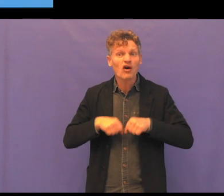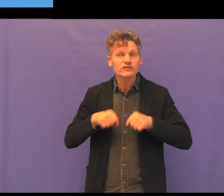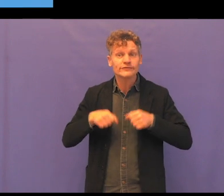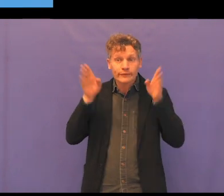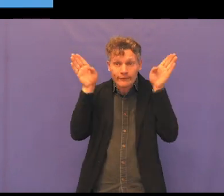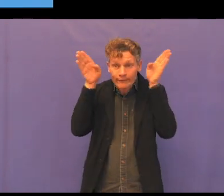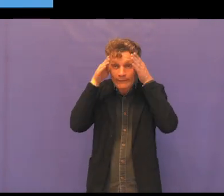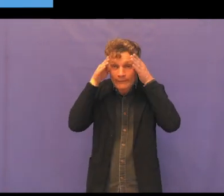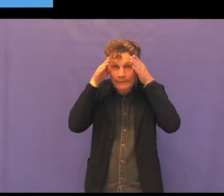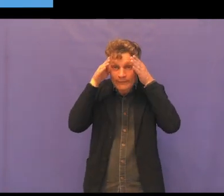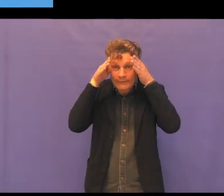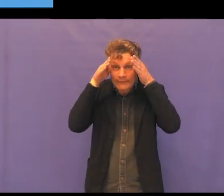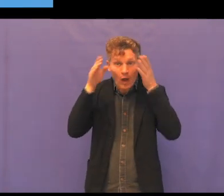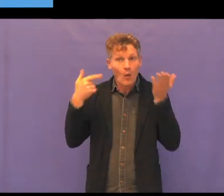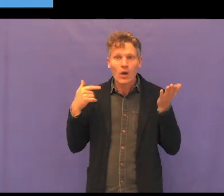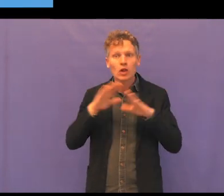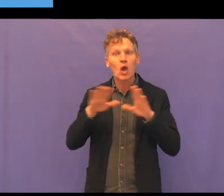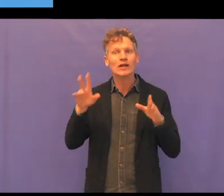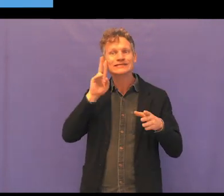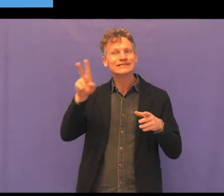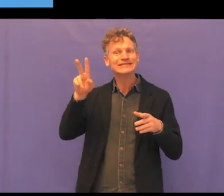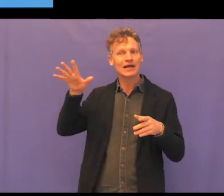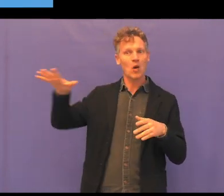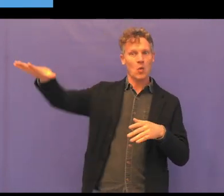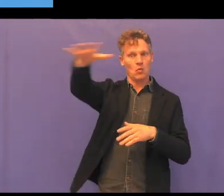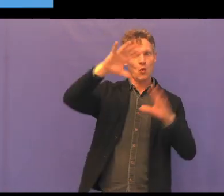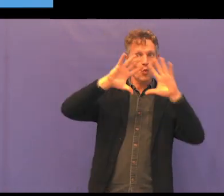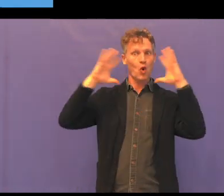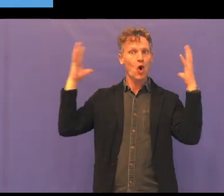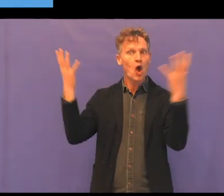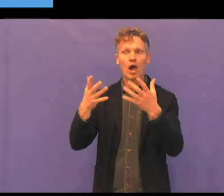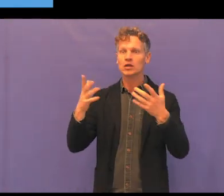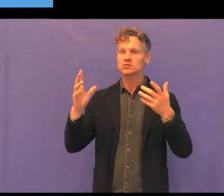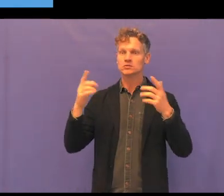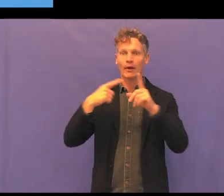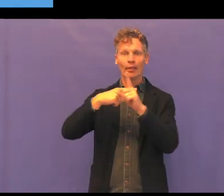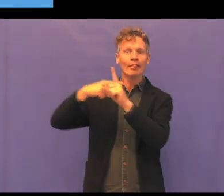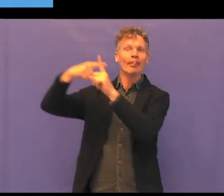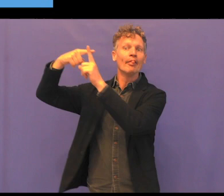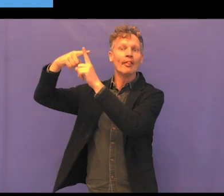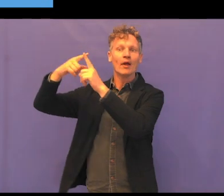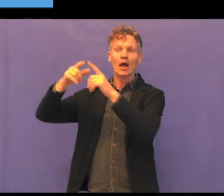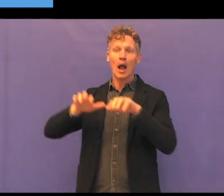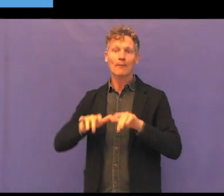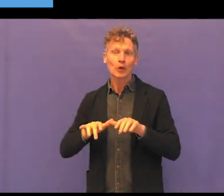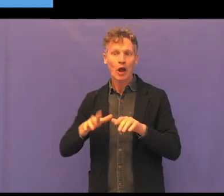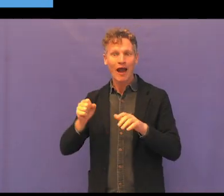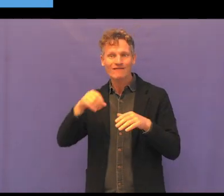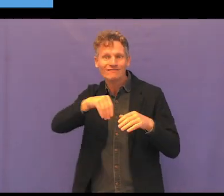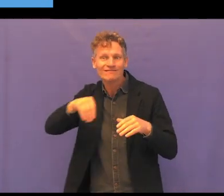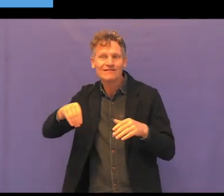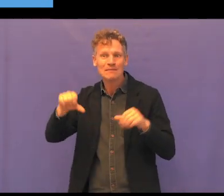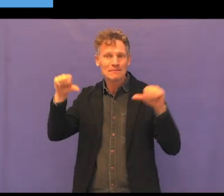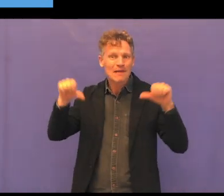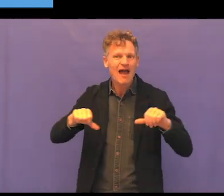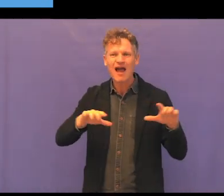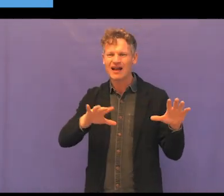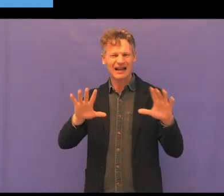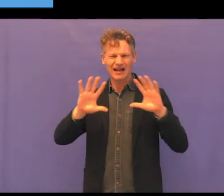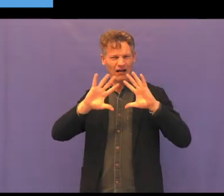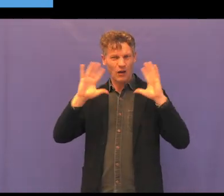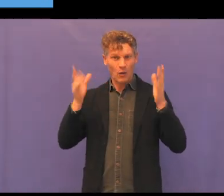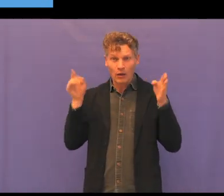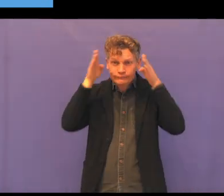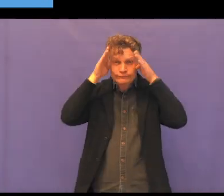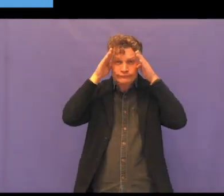of course, with translation is on the one level, on one hand, we have to specialize